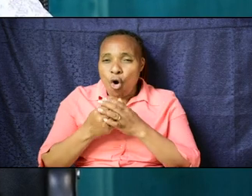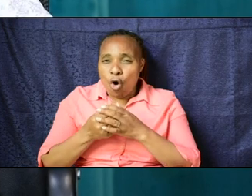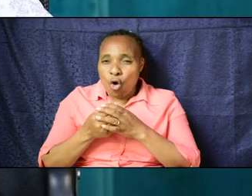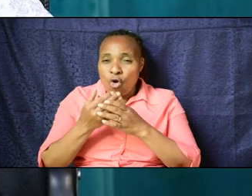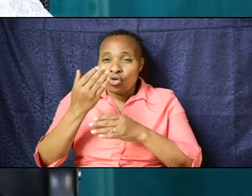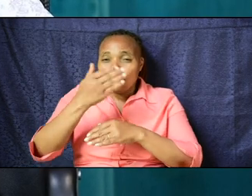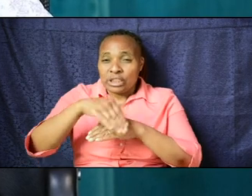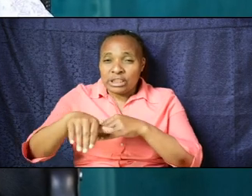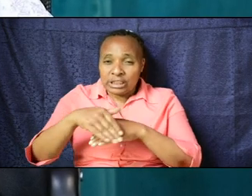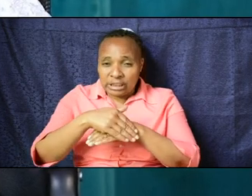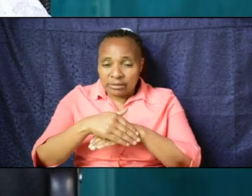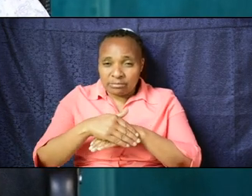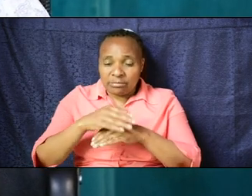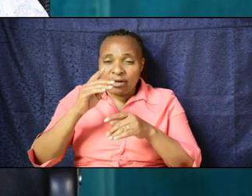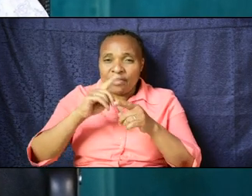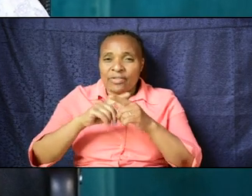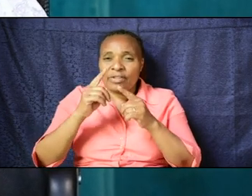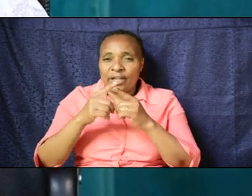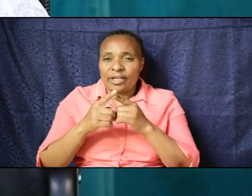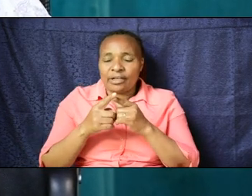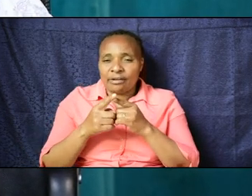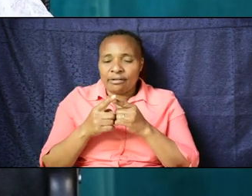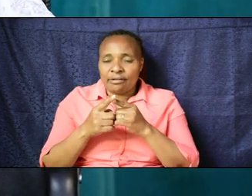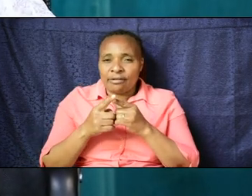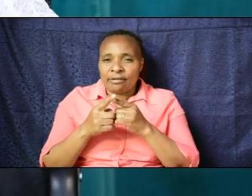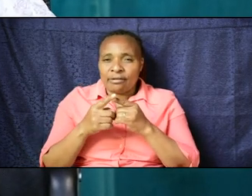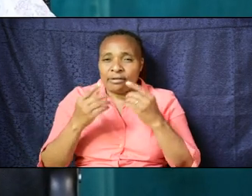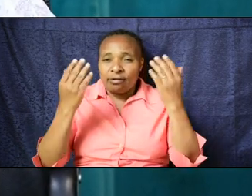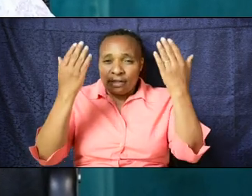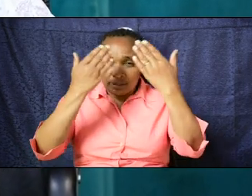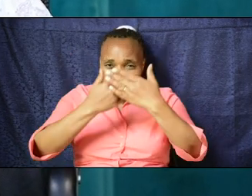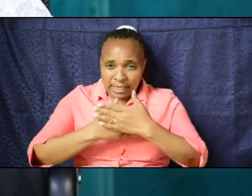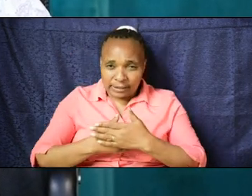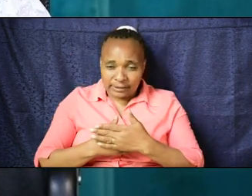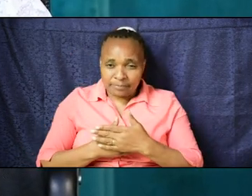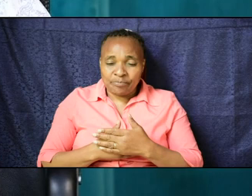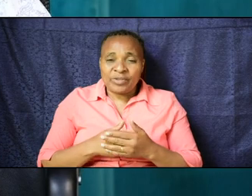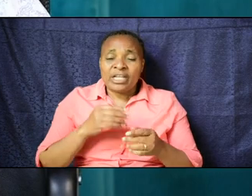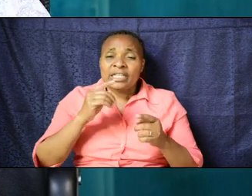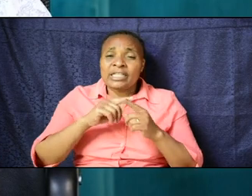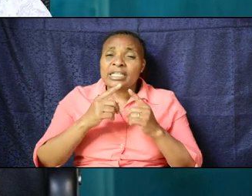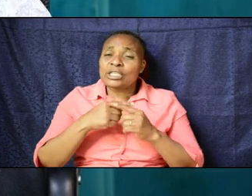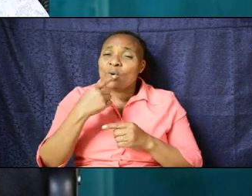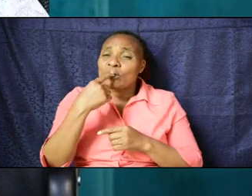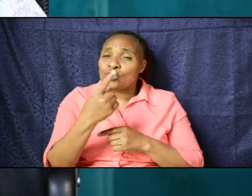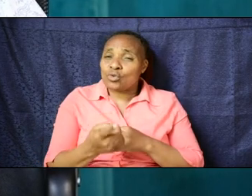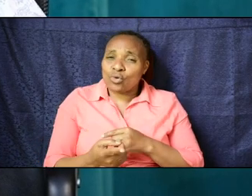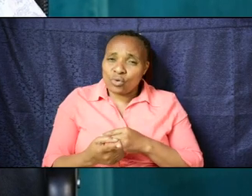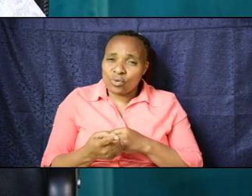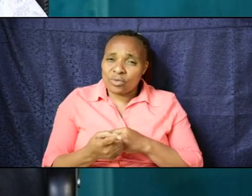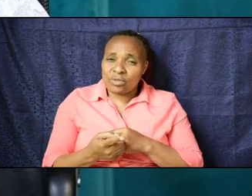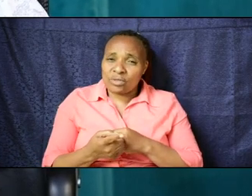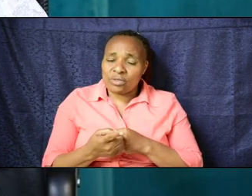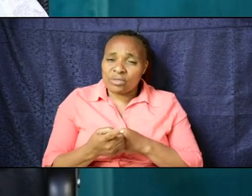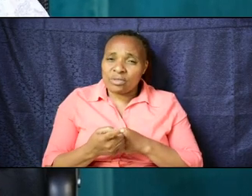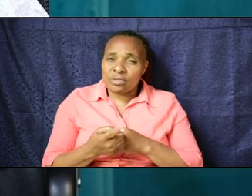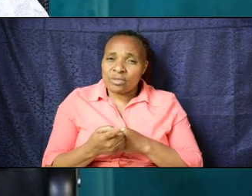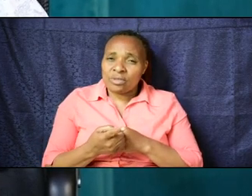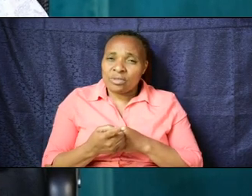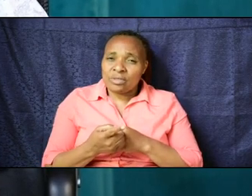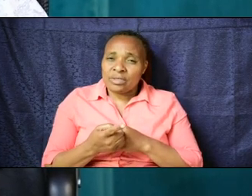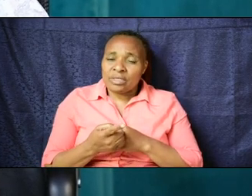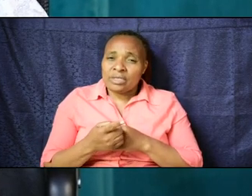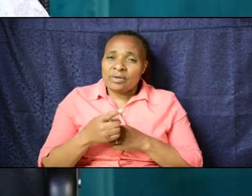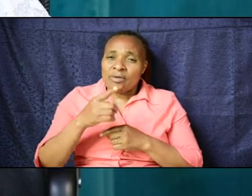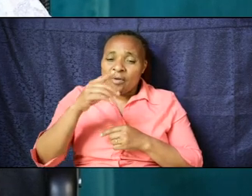lamb and finish it in that night. So they were told to kill the lamb and